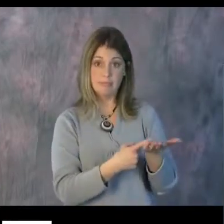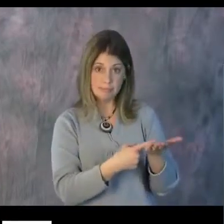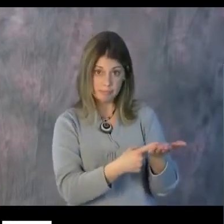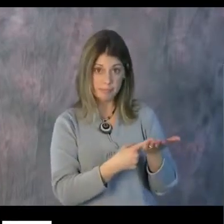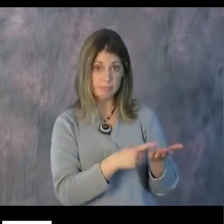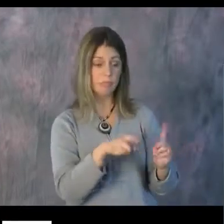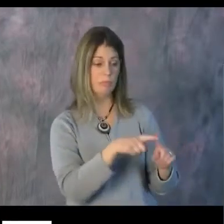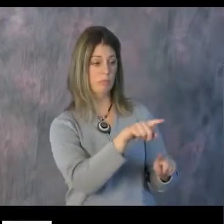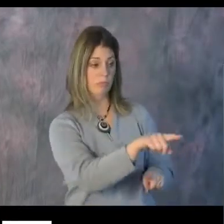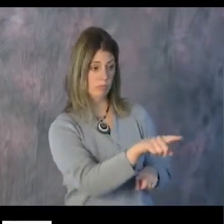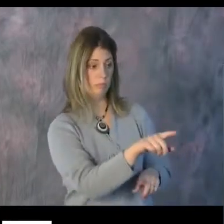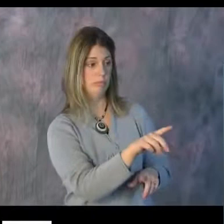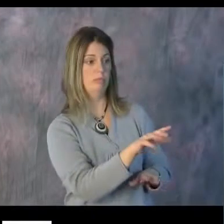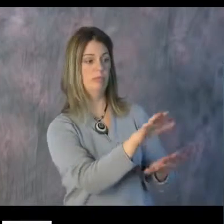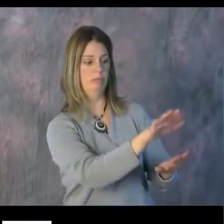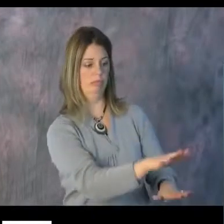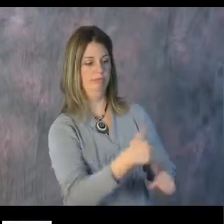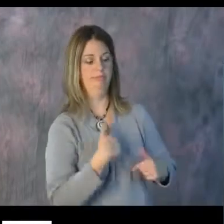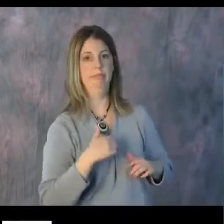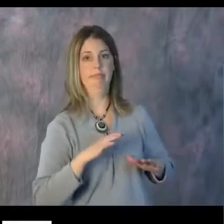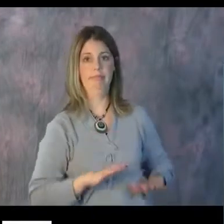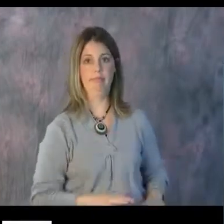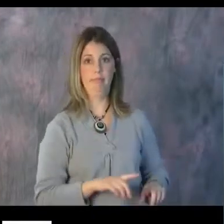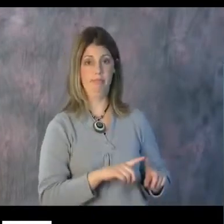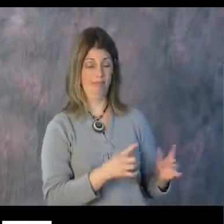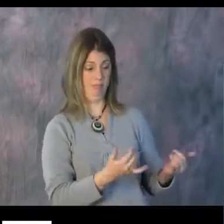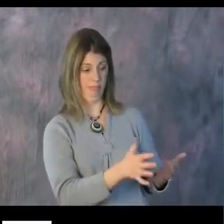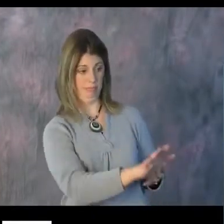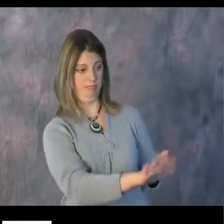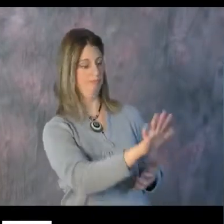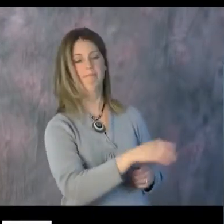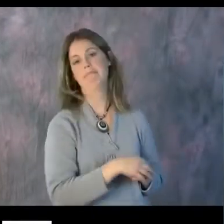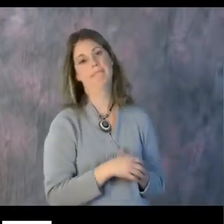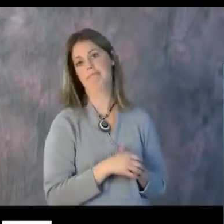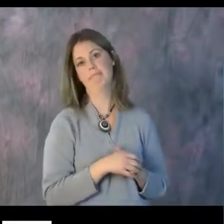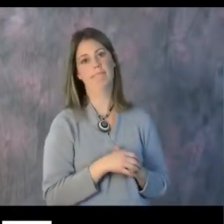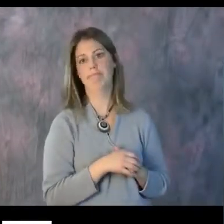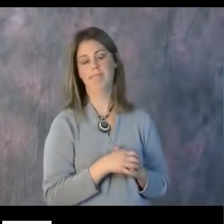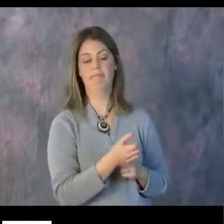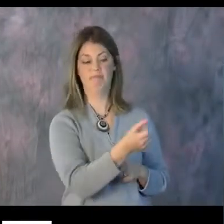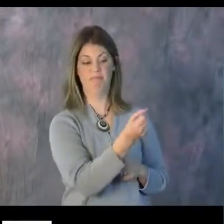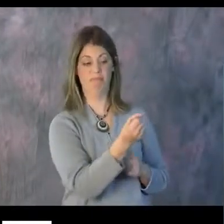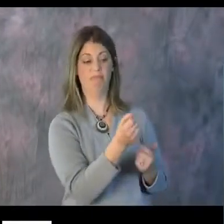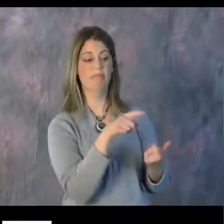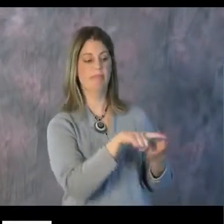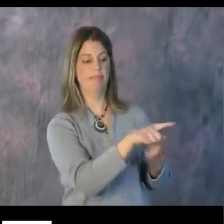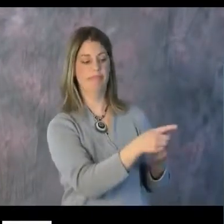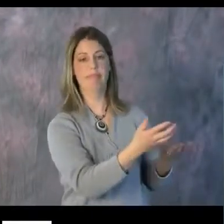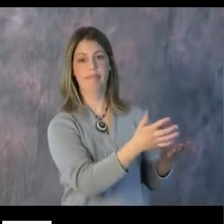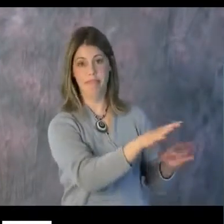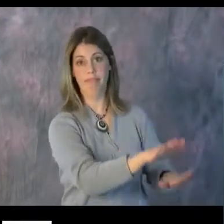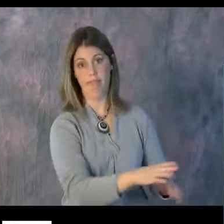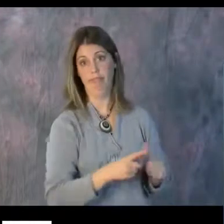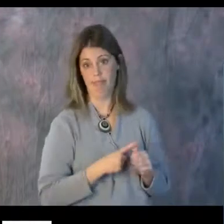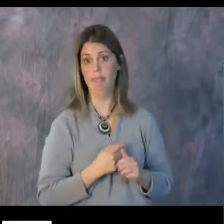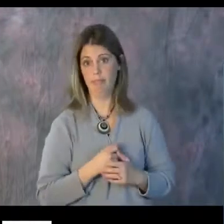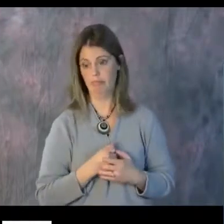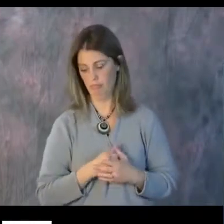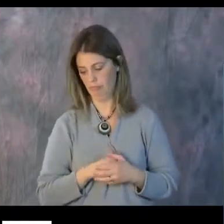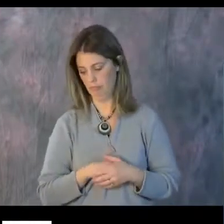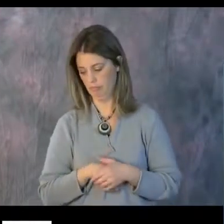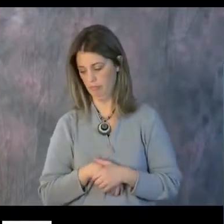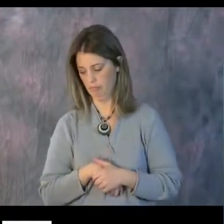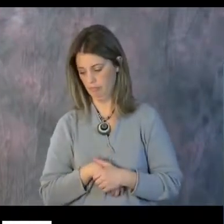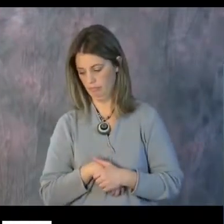maybe sit down with your child and let them know that maybe, that this has caused a problem, but once you